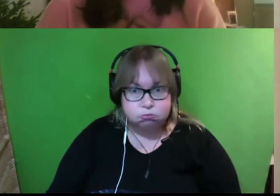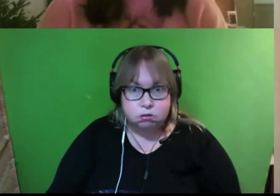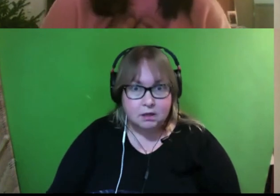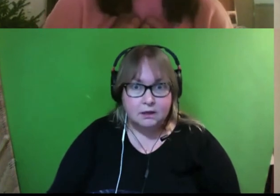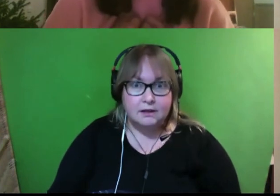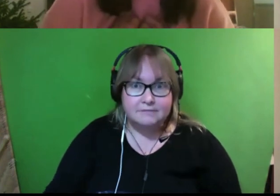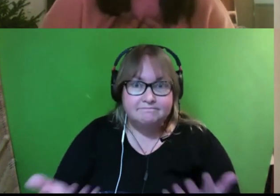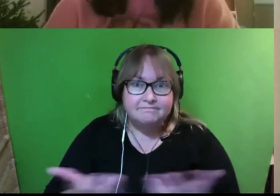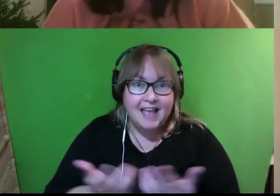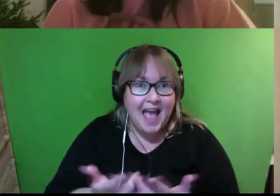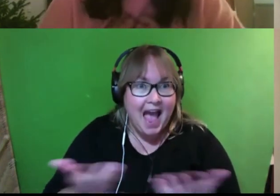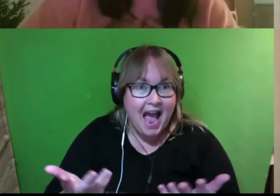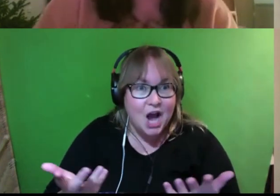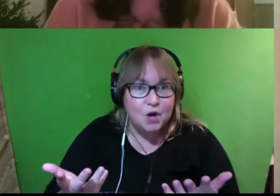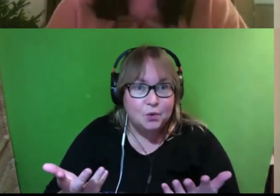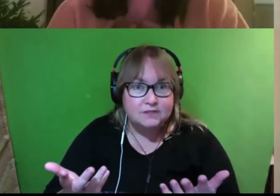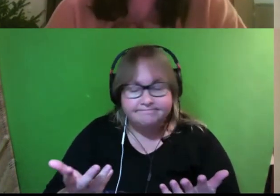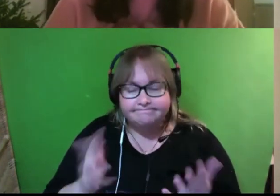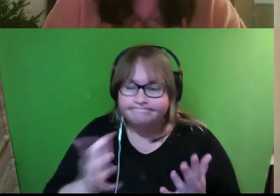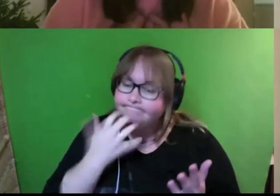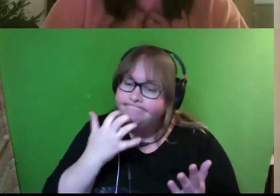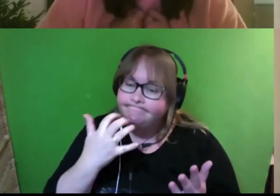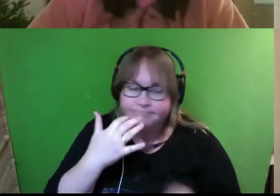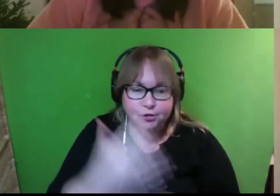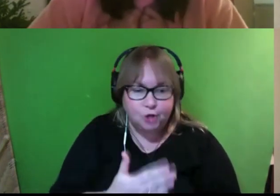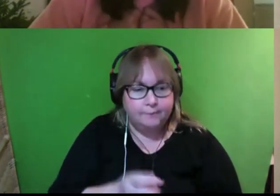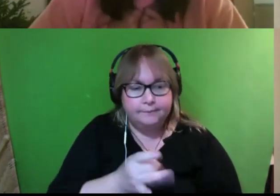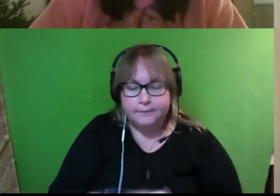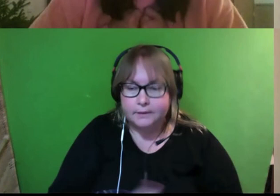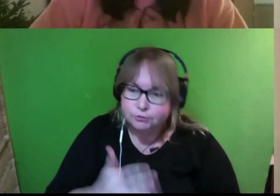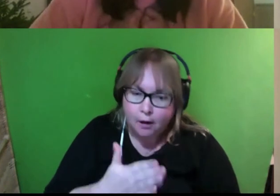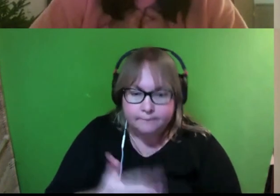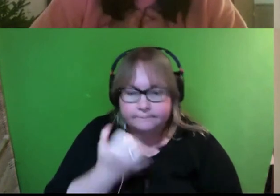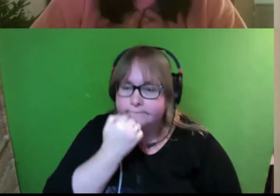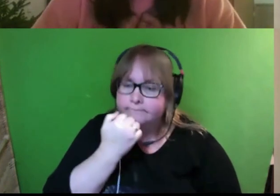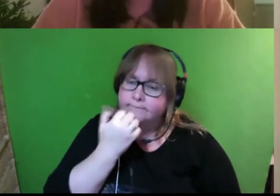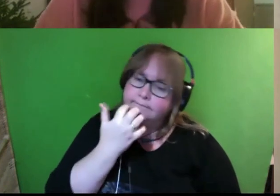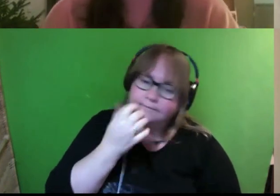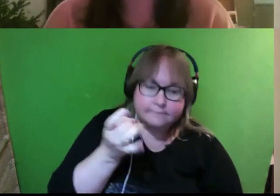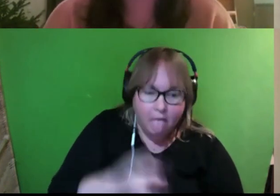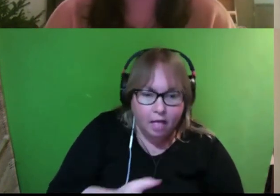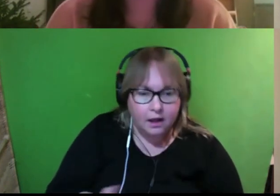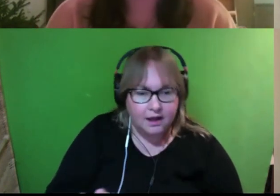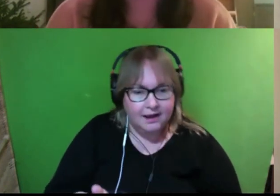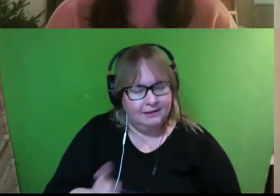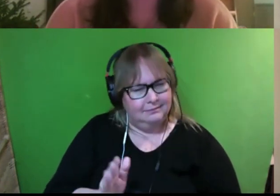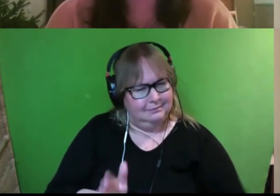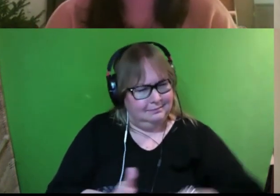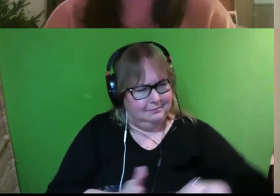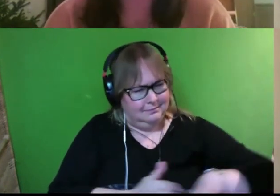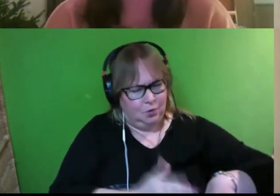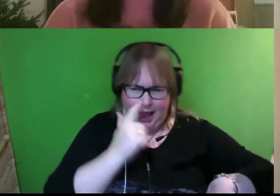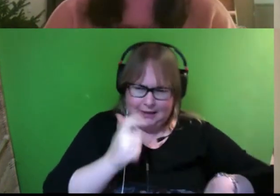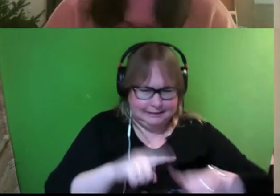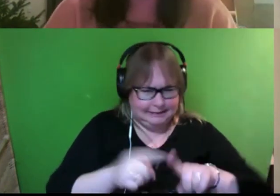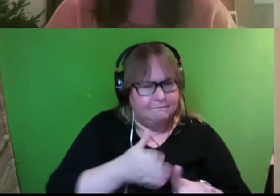make this happen is to just job after job after job. Actually, is there another way to do this? But of course